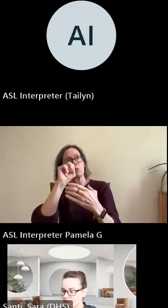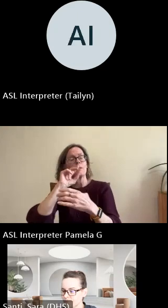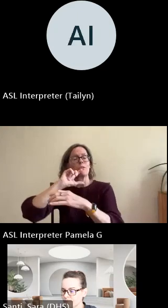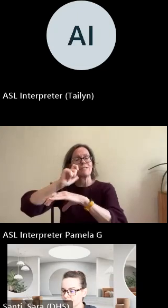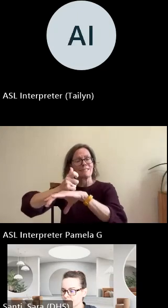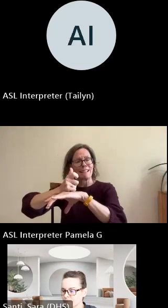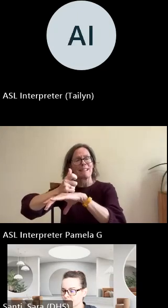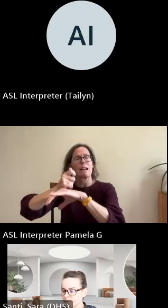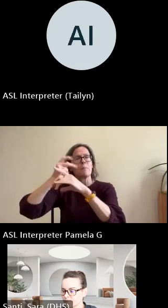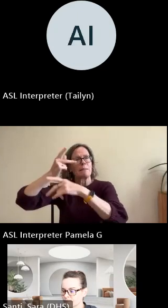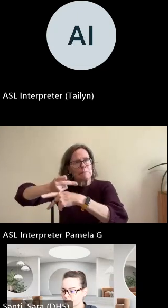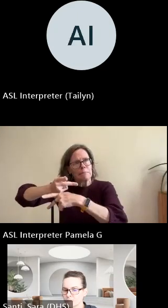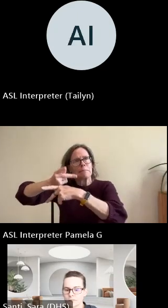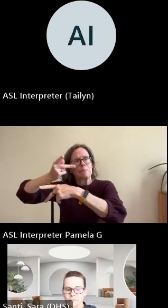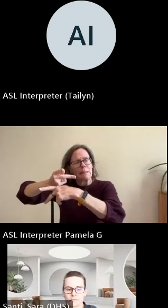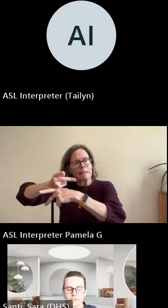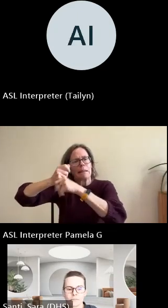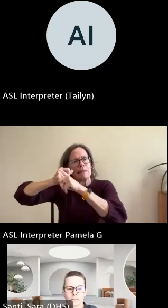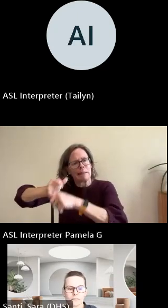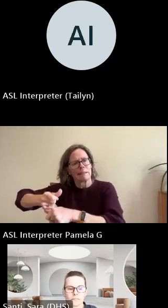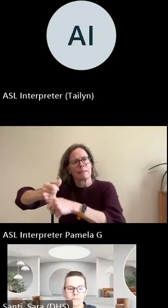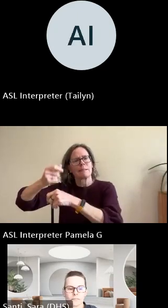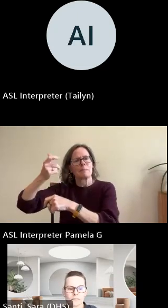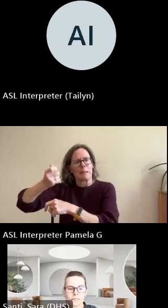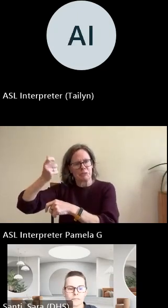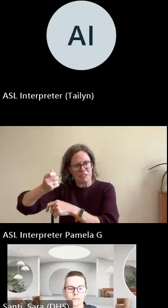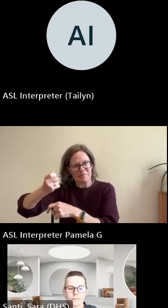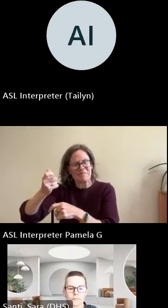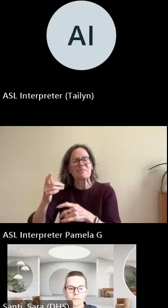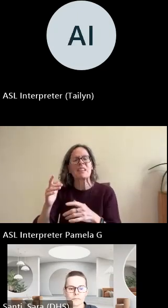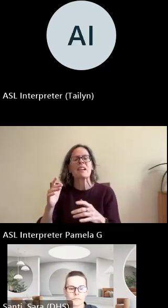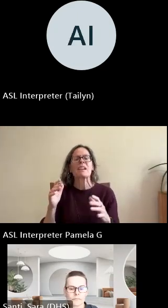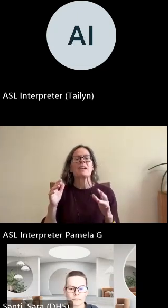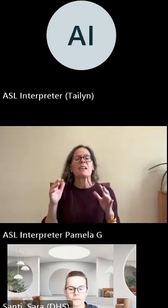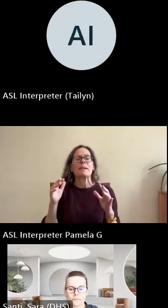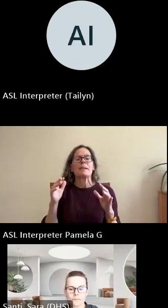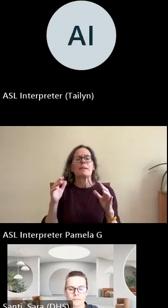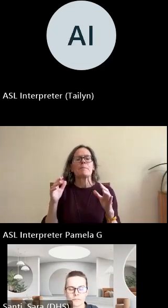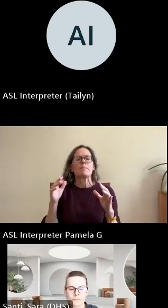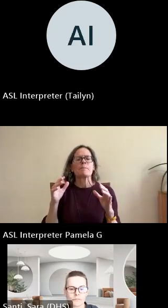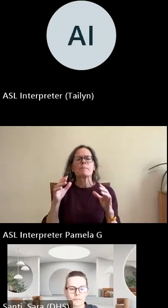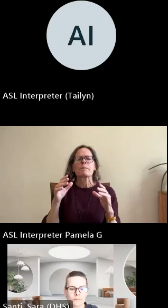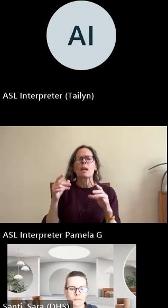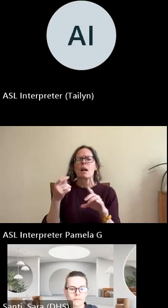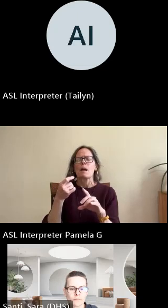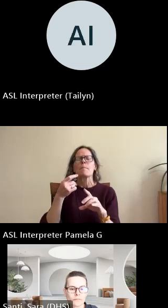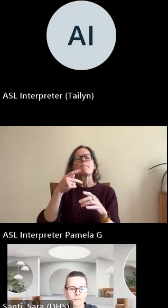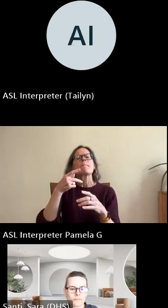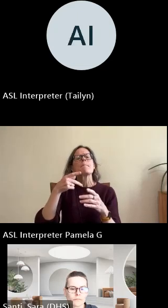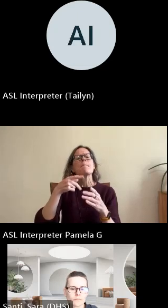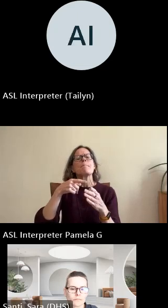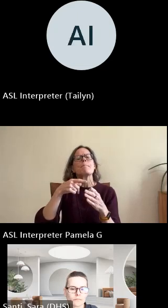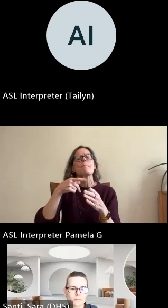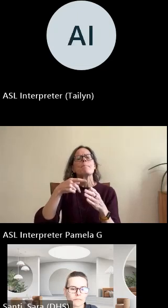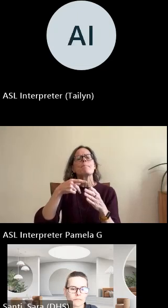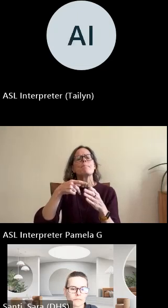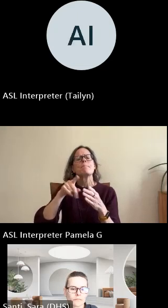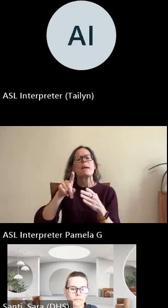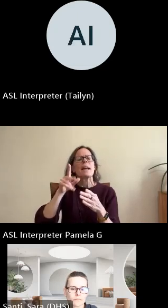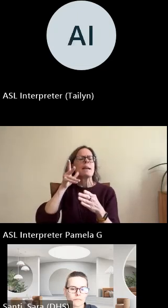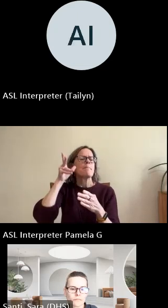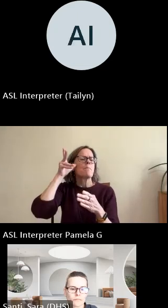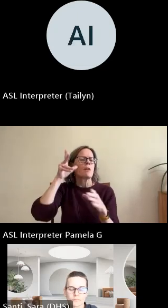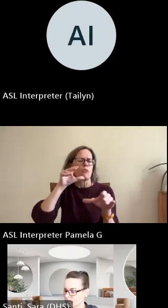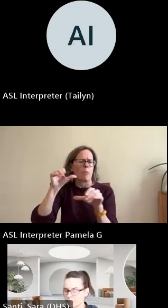for maintaining that. I'm going to talk about paid parental leave really quick. And I realized just now that I